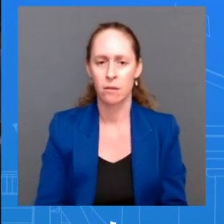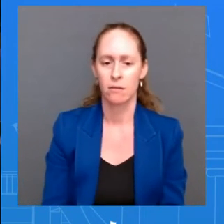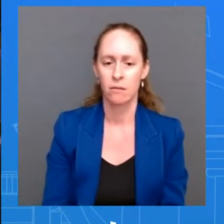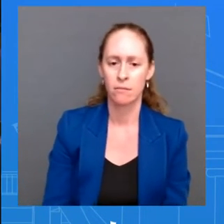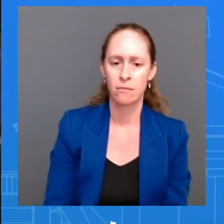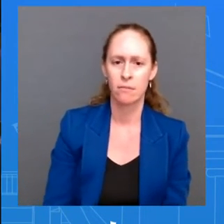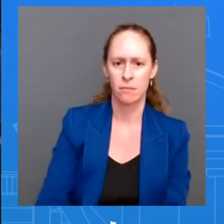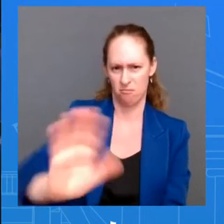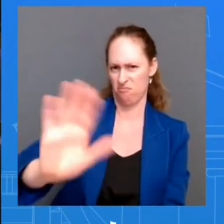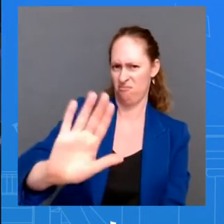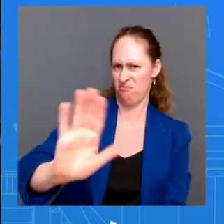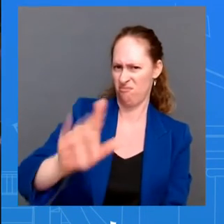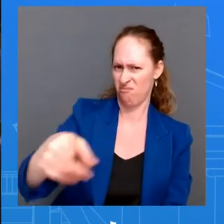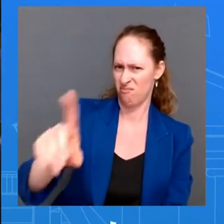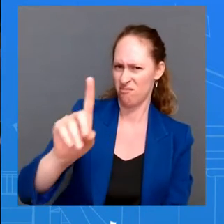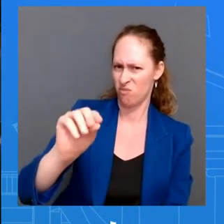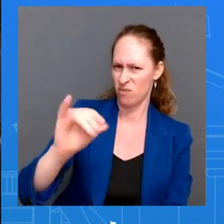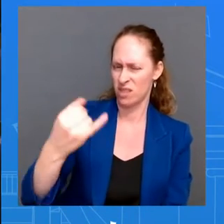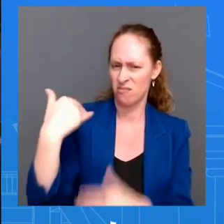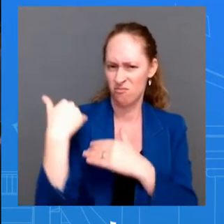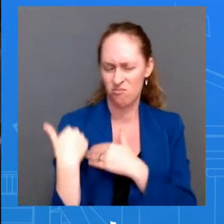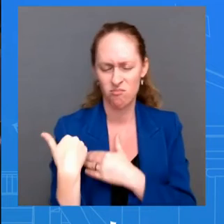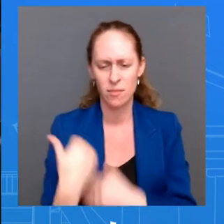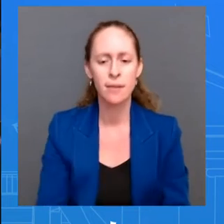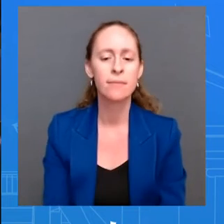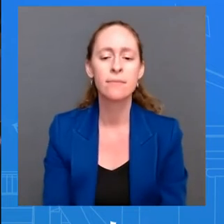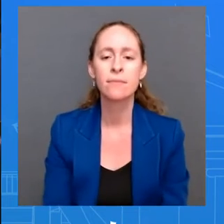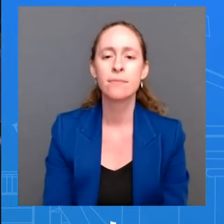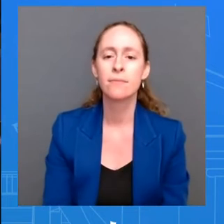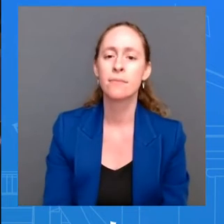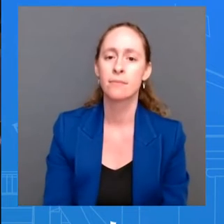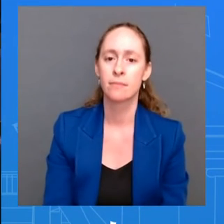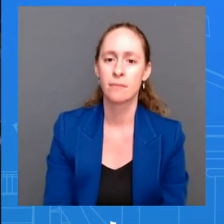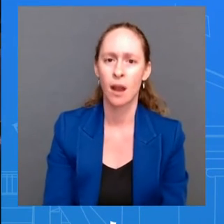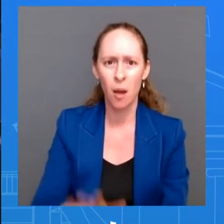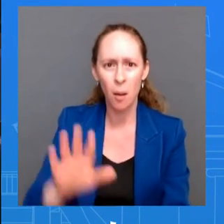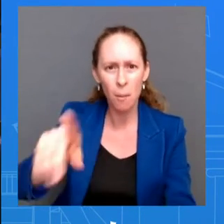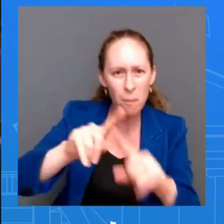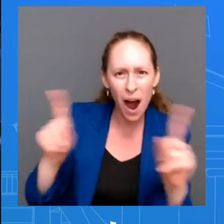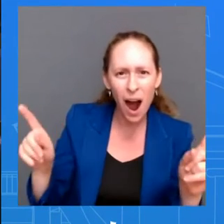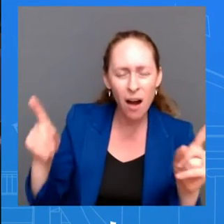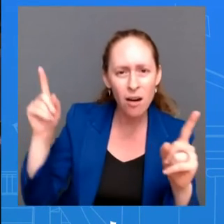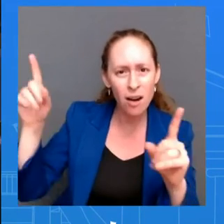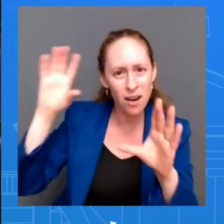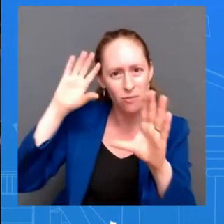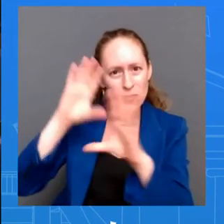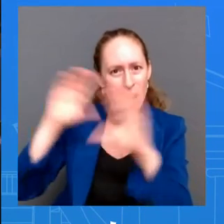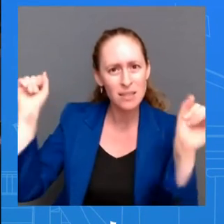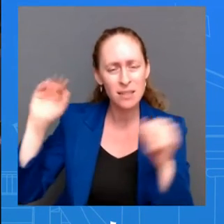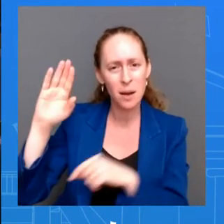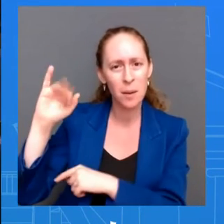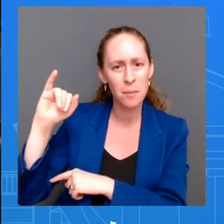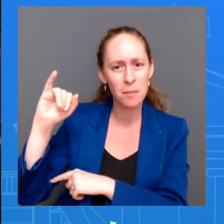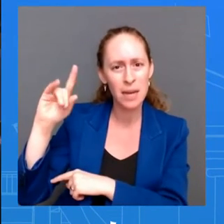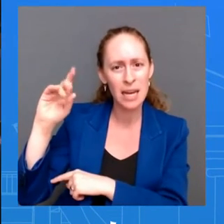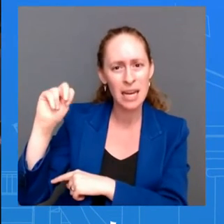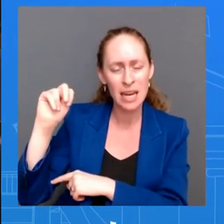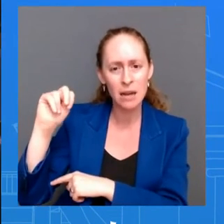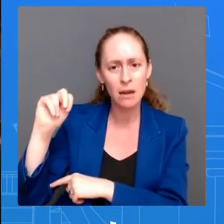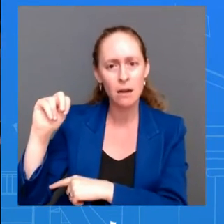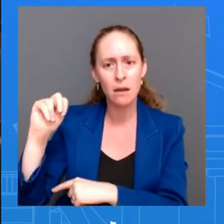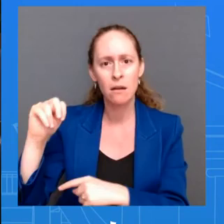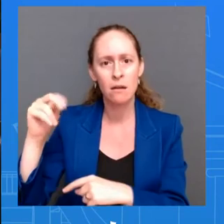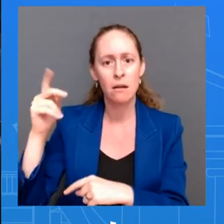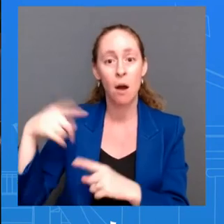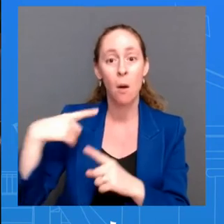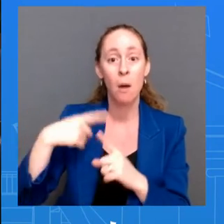whether President Biden touch on this matter when President López Obrador was here at the White House, and if the White House played